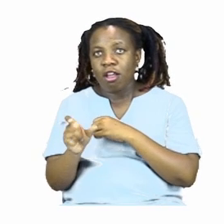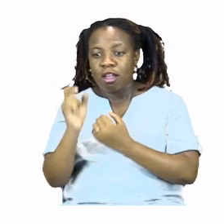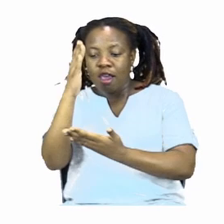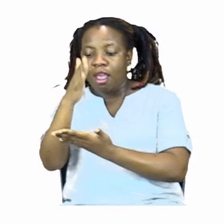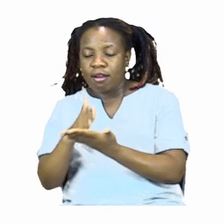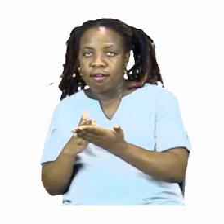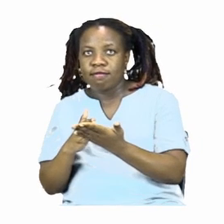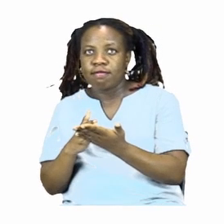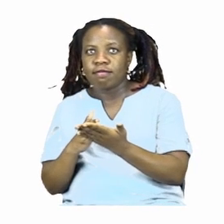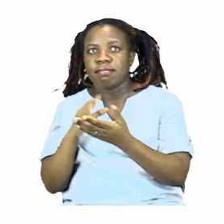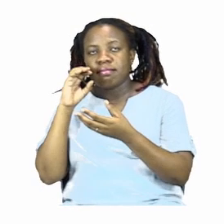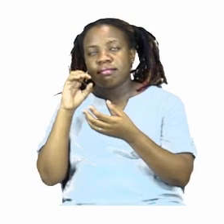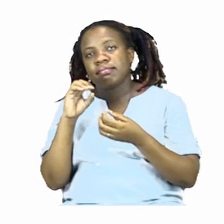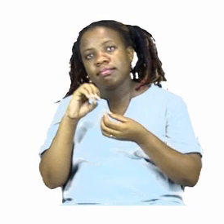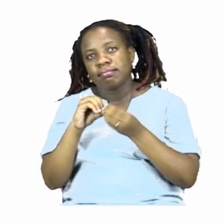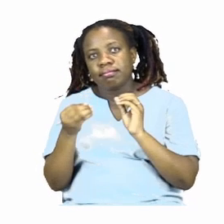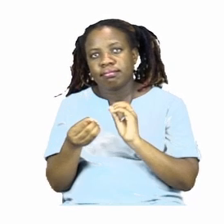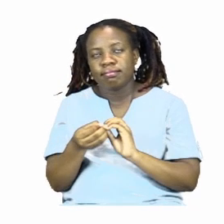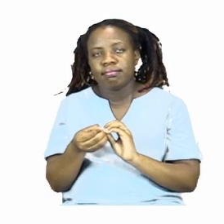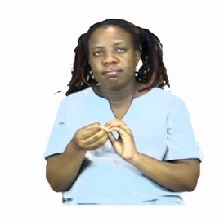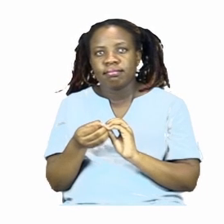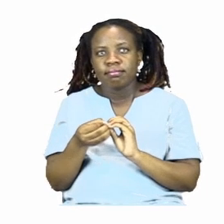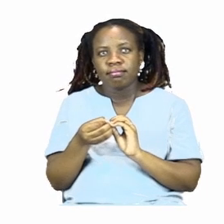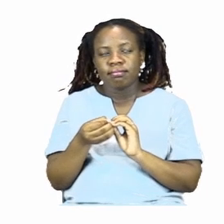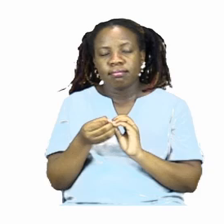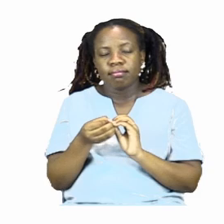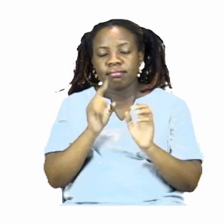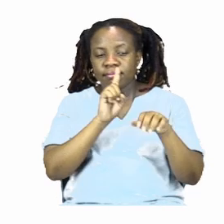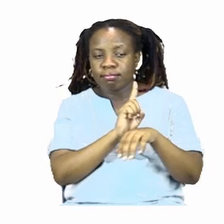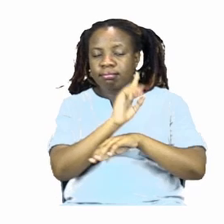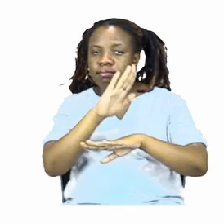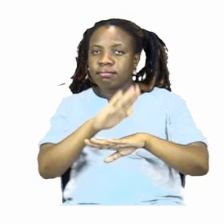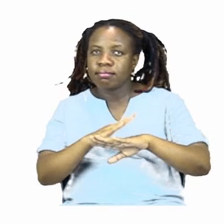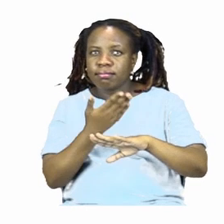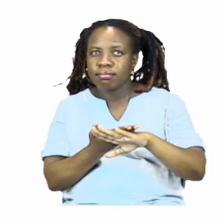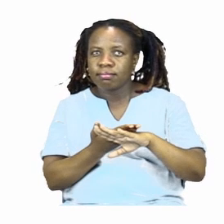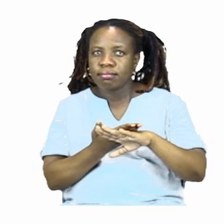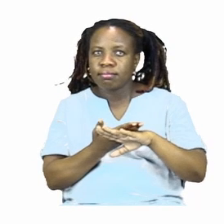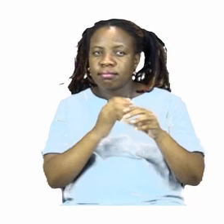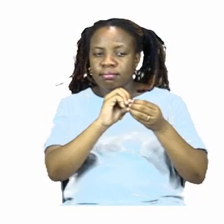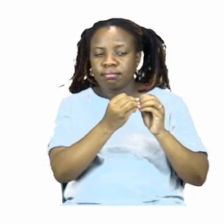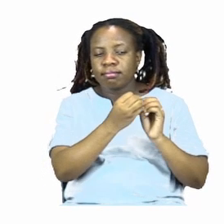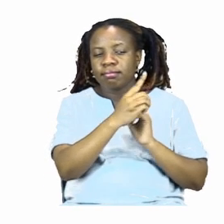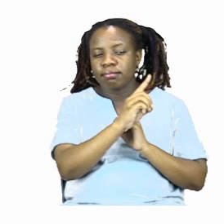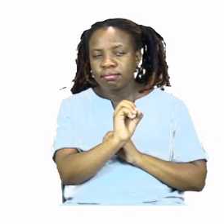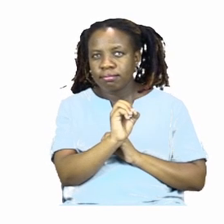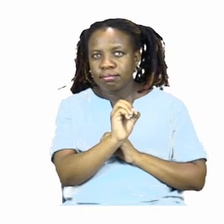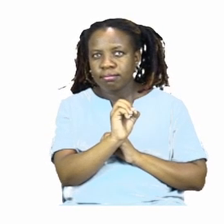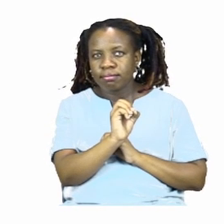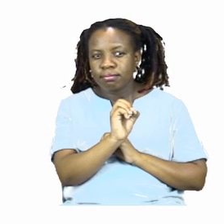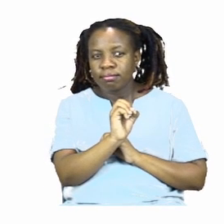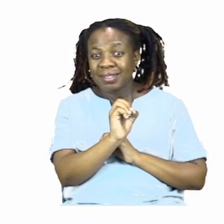that same number. Now let's quickly look at the first example, number 10. Now number 10, if